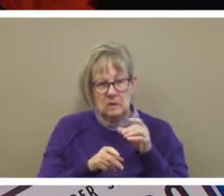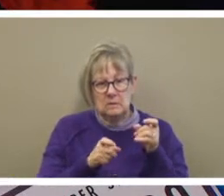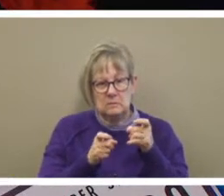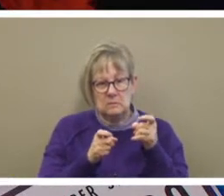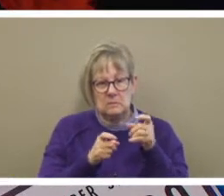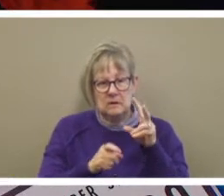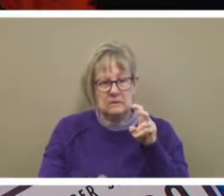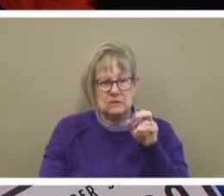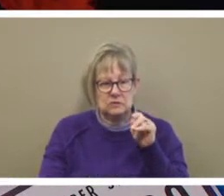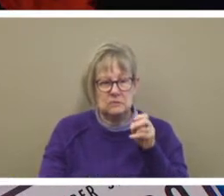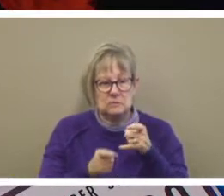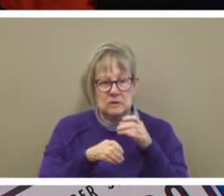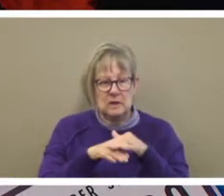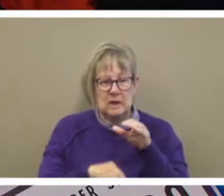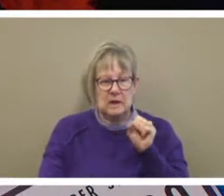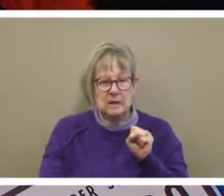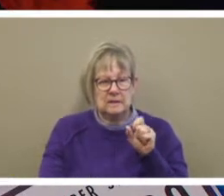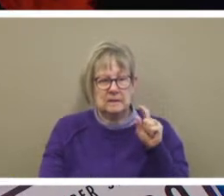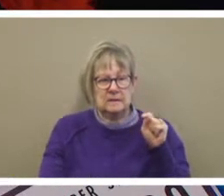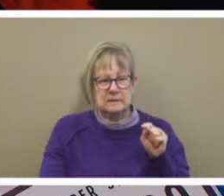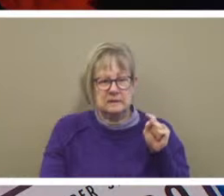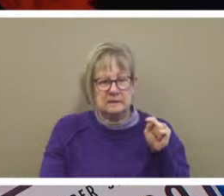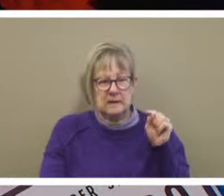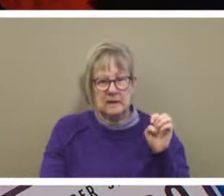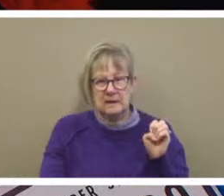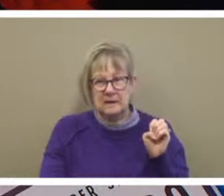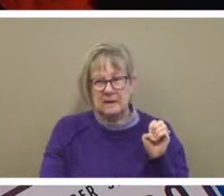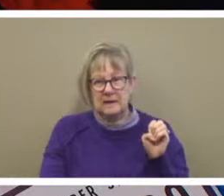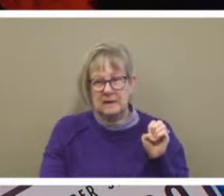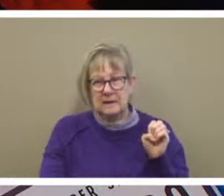at STTE.